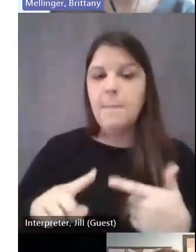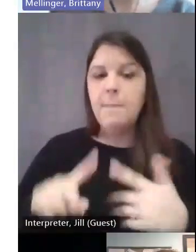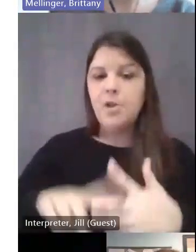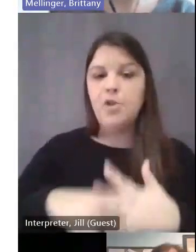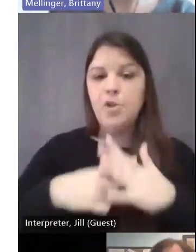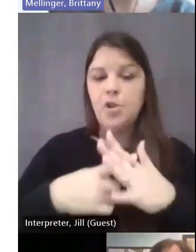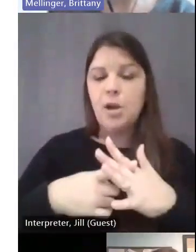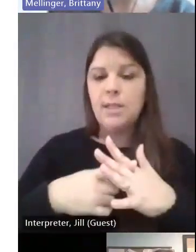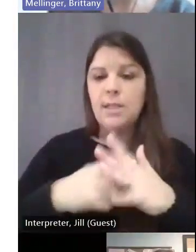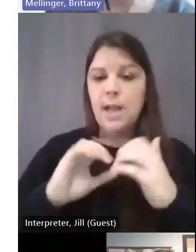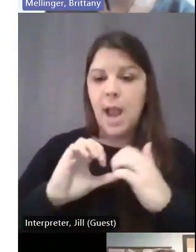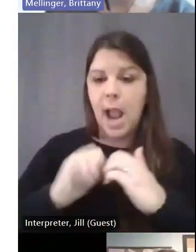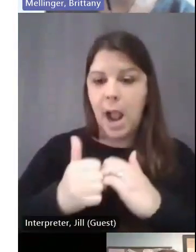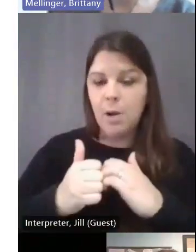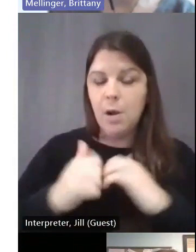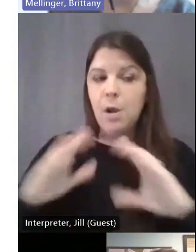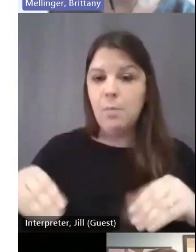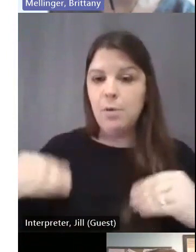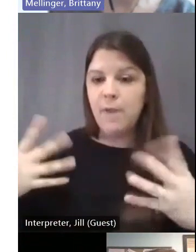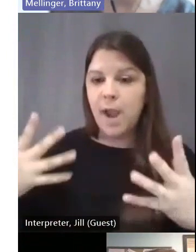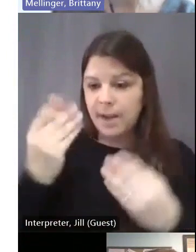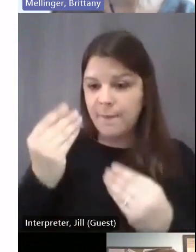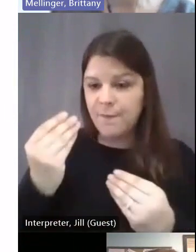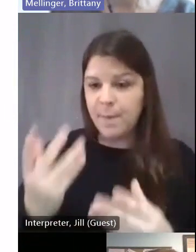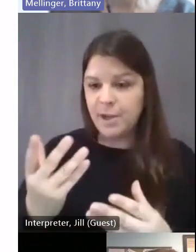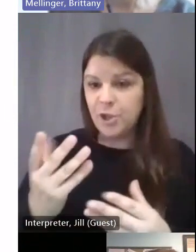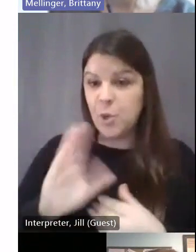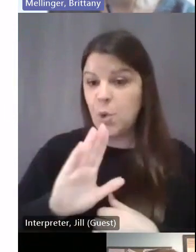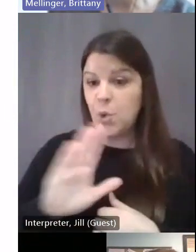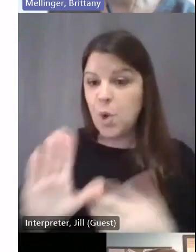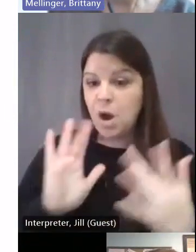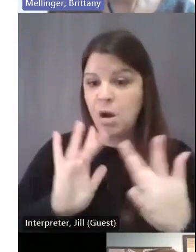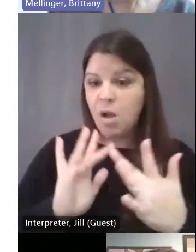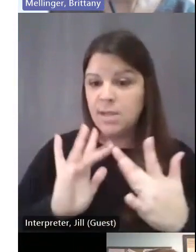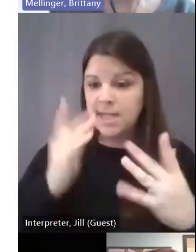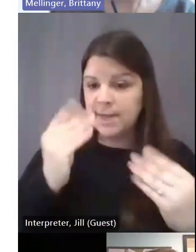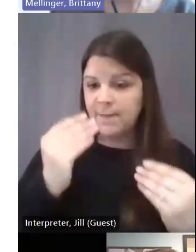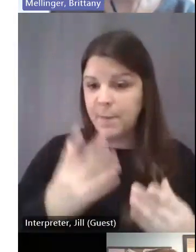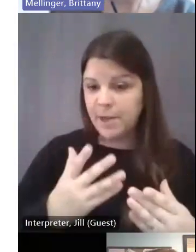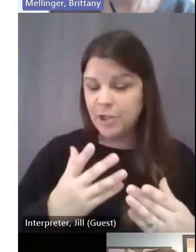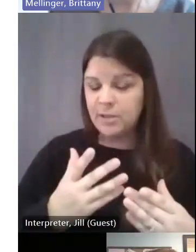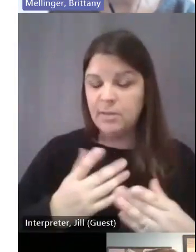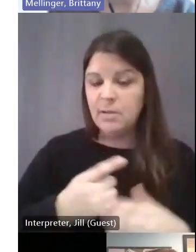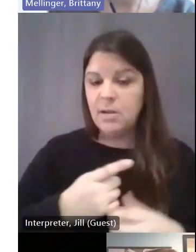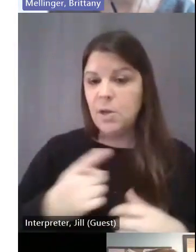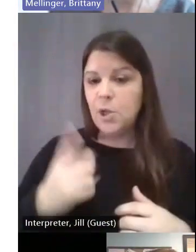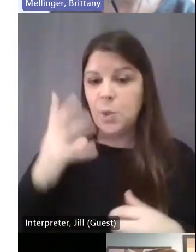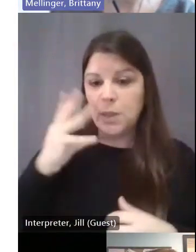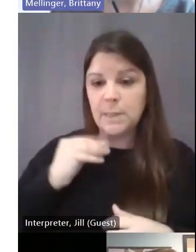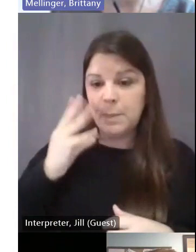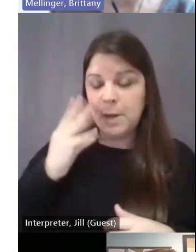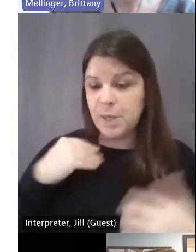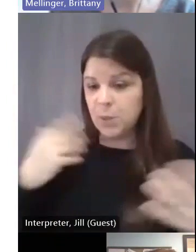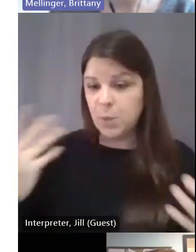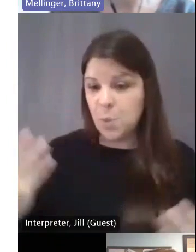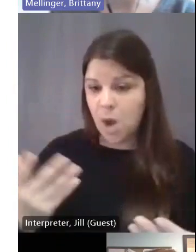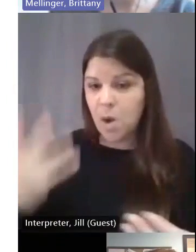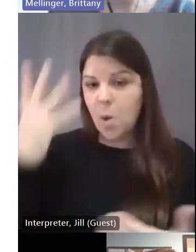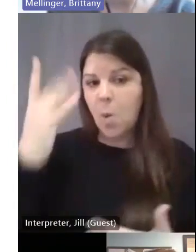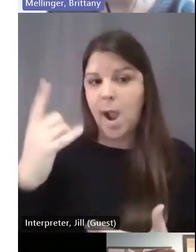started by providing information, your contact information, what you experienced, why you believe